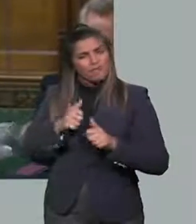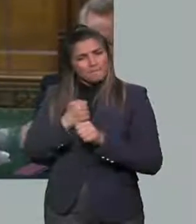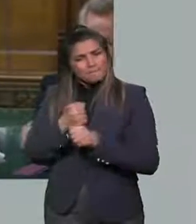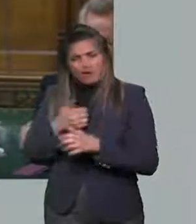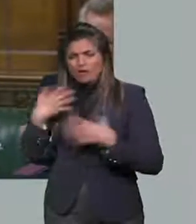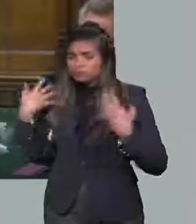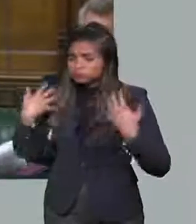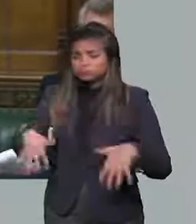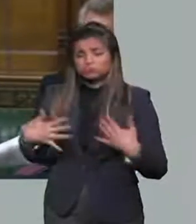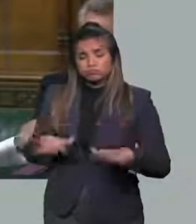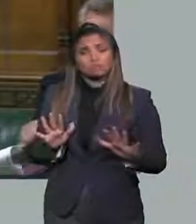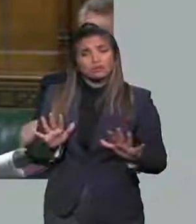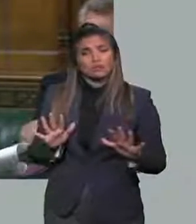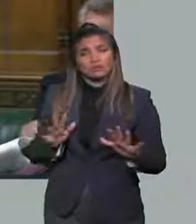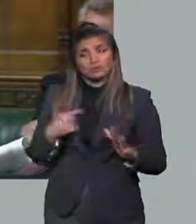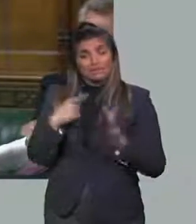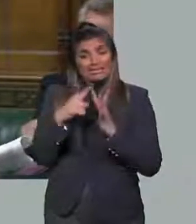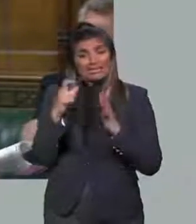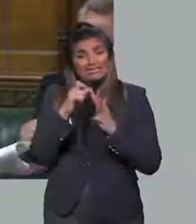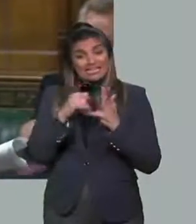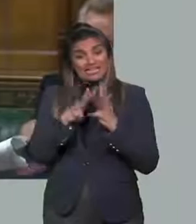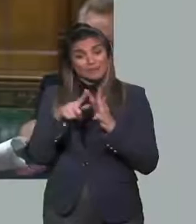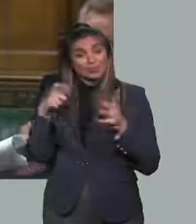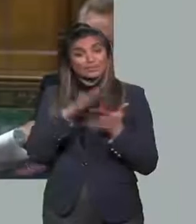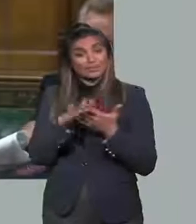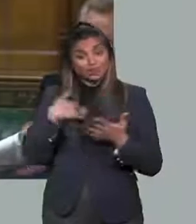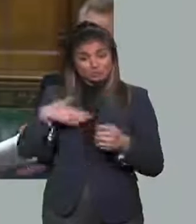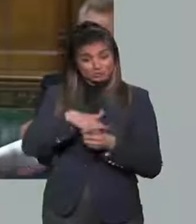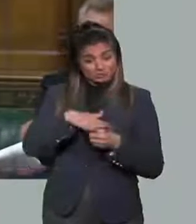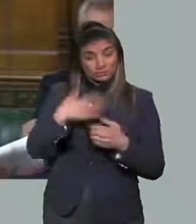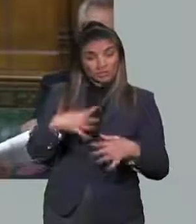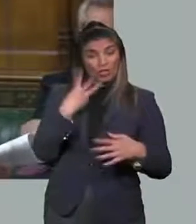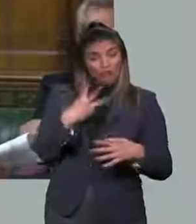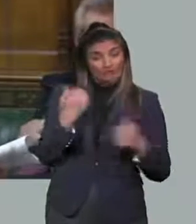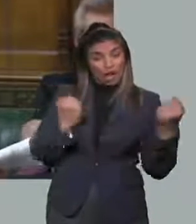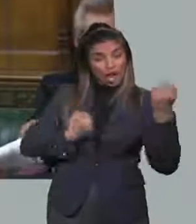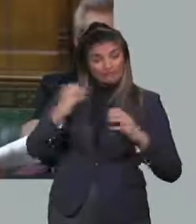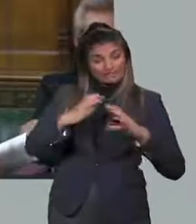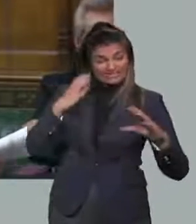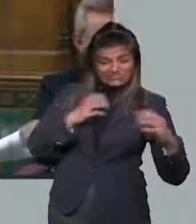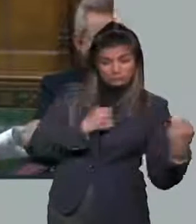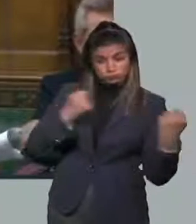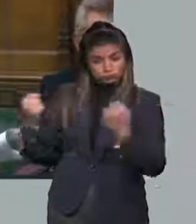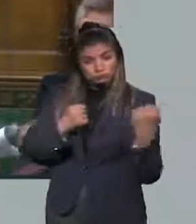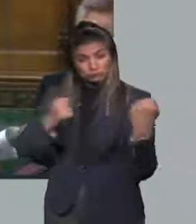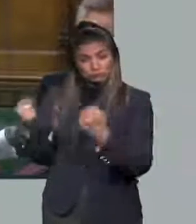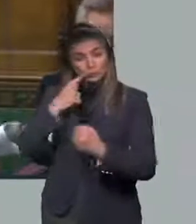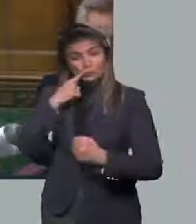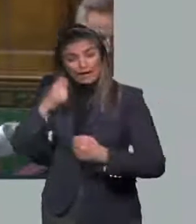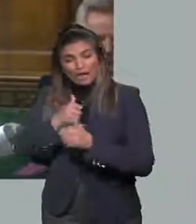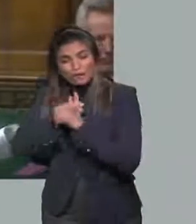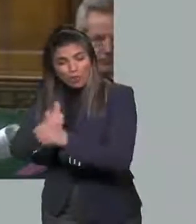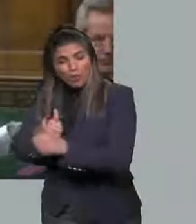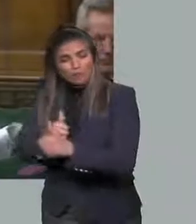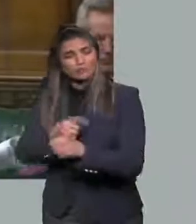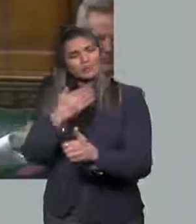the Ukrainian people. In Ipswich, we've had 3 lorries going from Ipswich to Lviv in support of the Ukrainian people. Will the Deputy Prime Minister outline the steps the